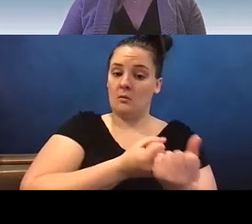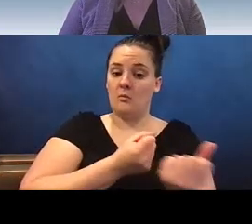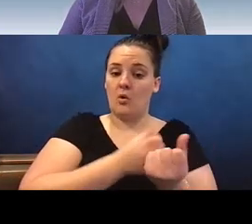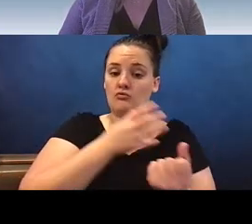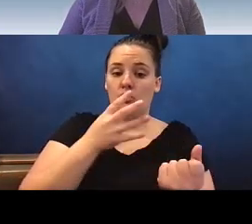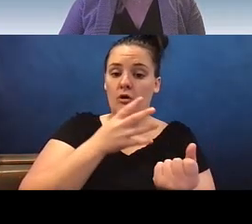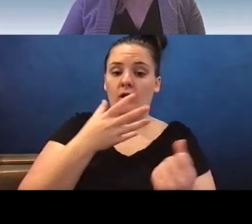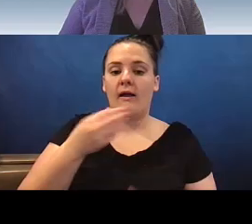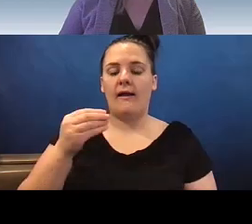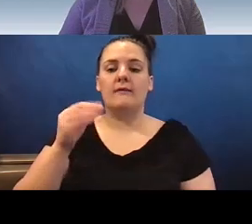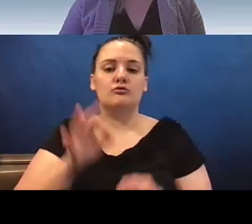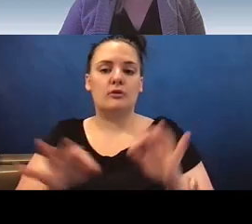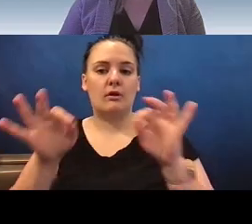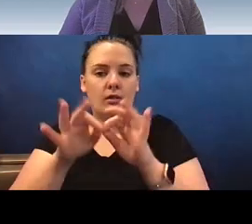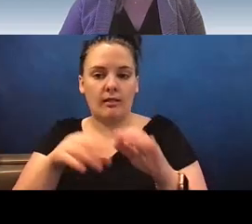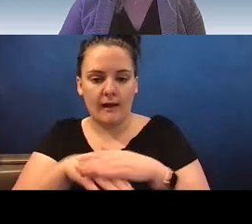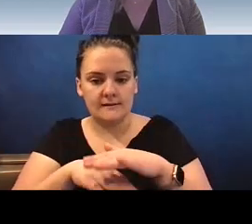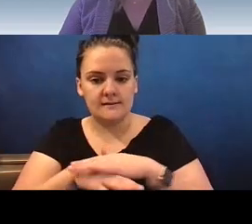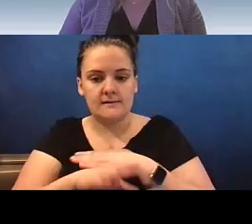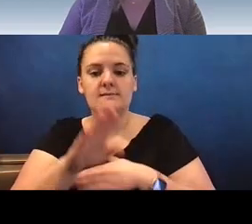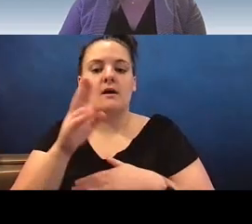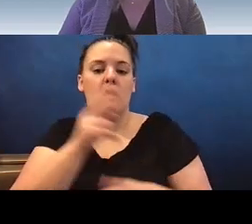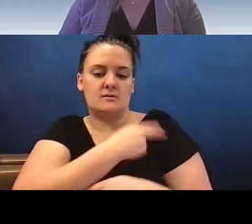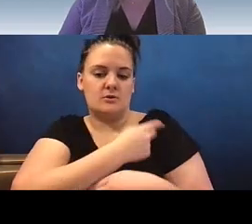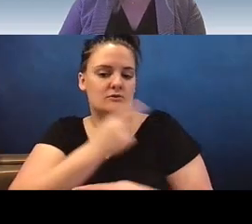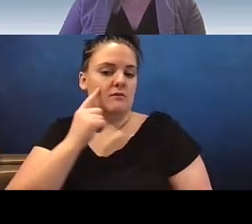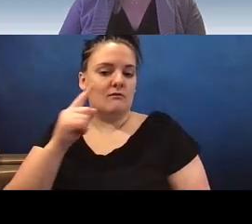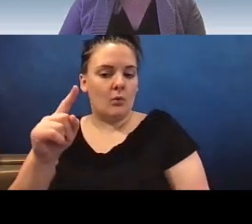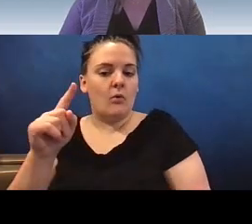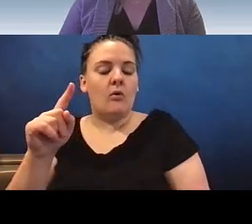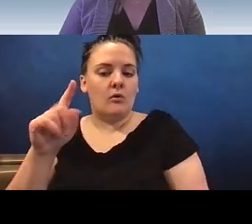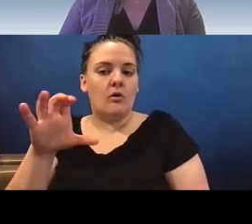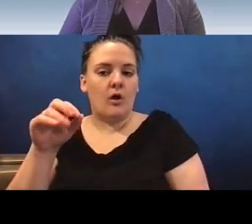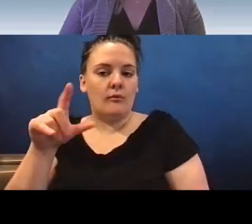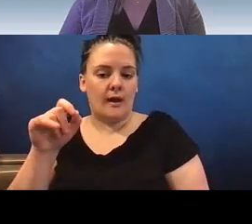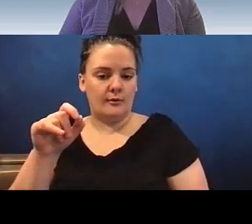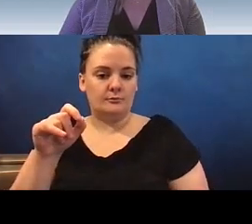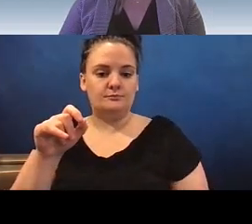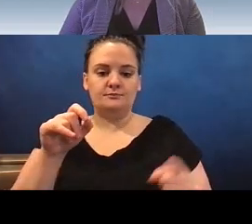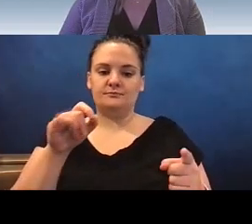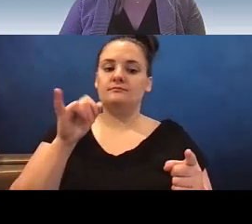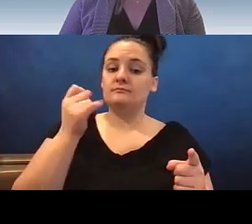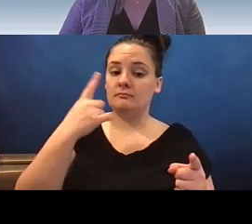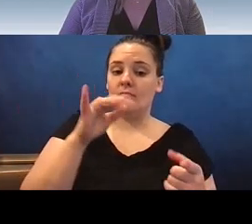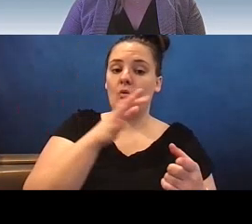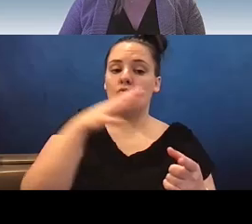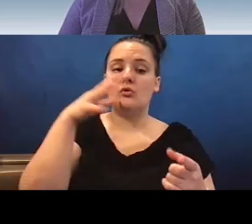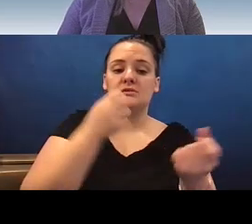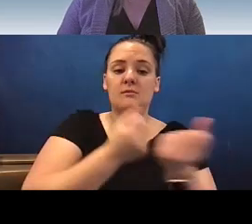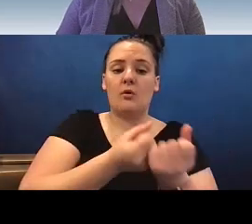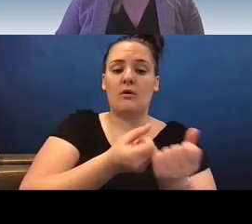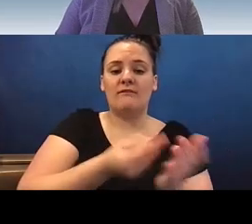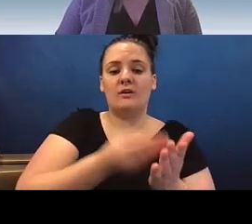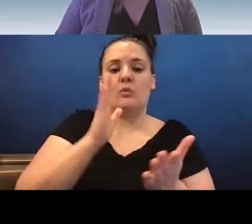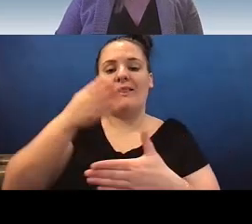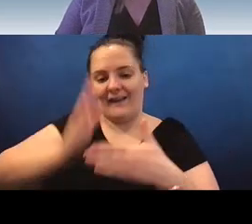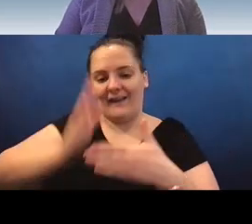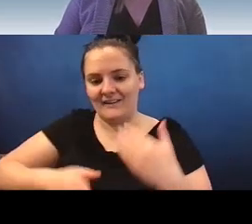Support Fund will end in September of 2026. Next slide, please.